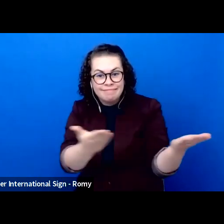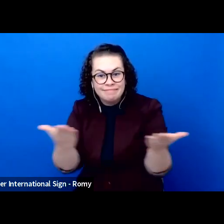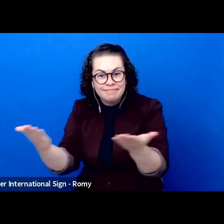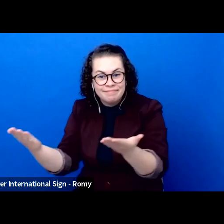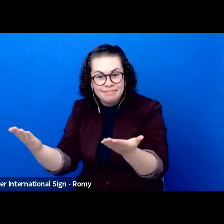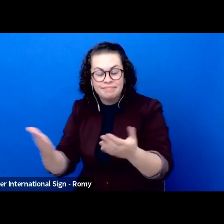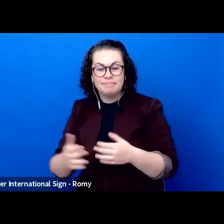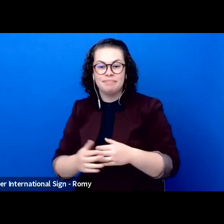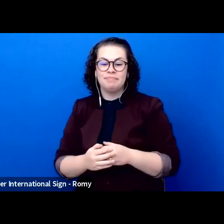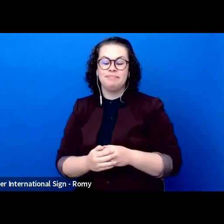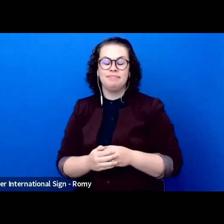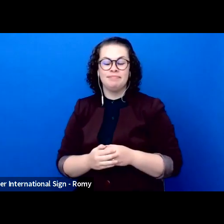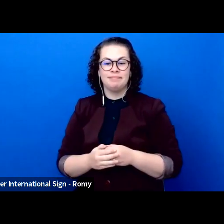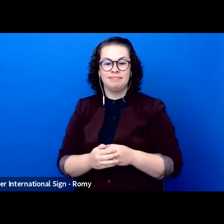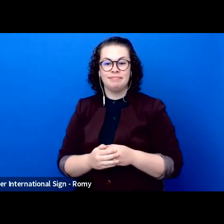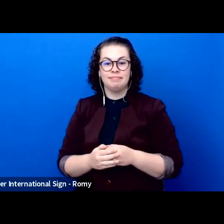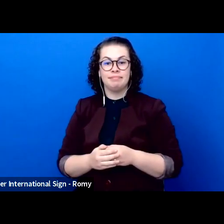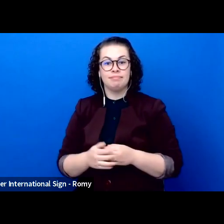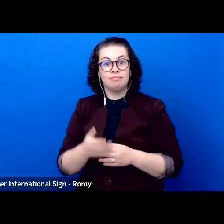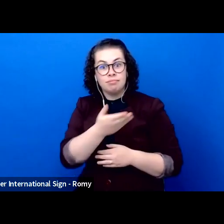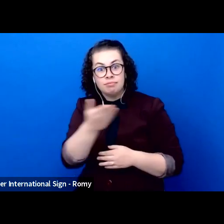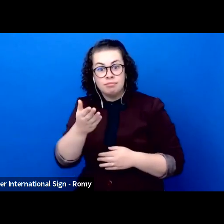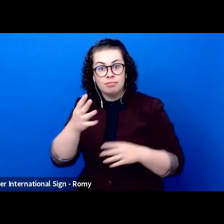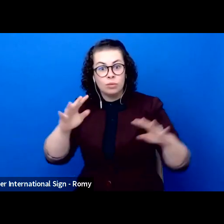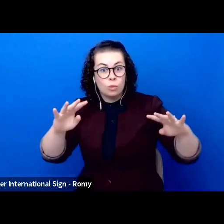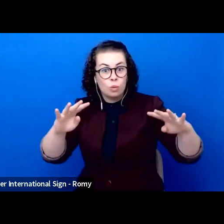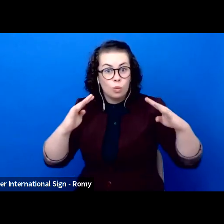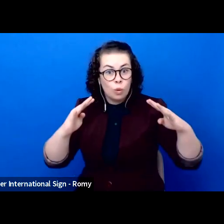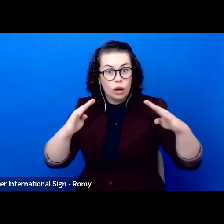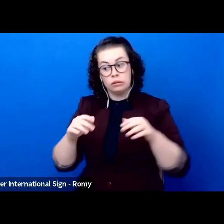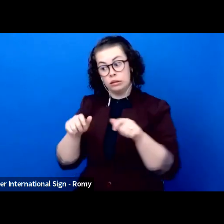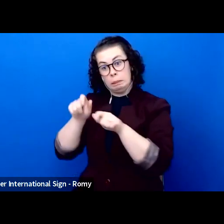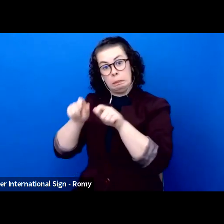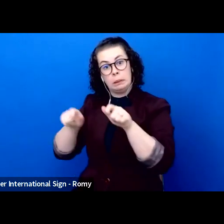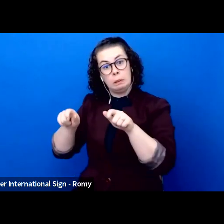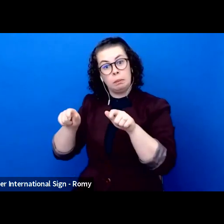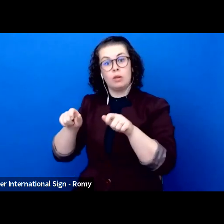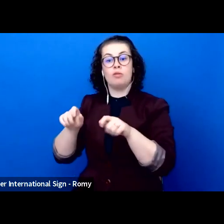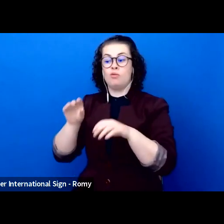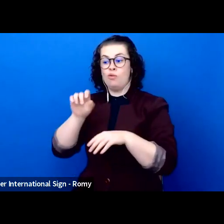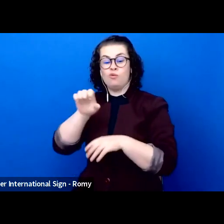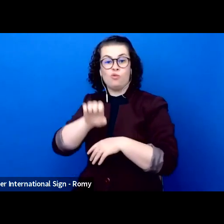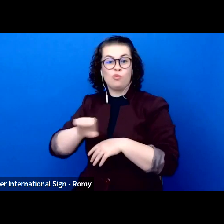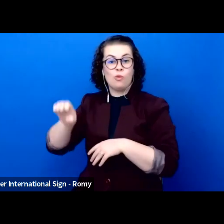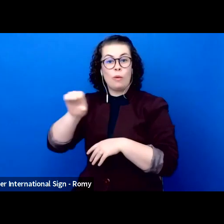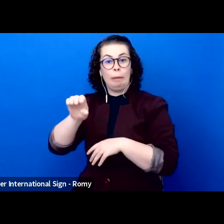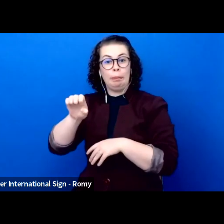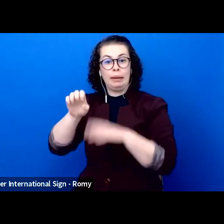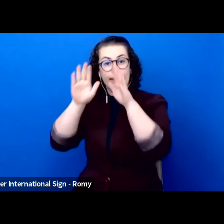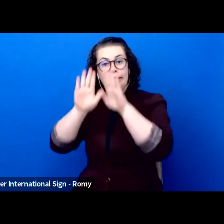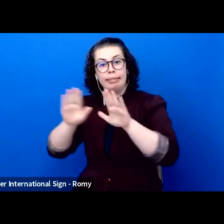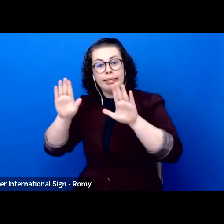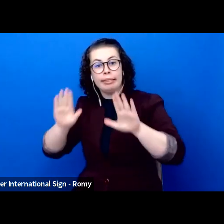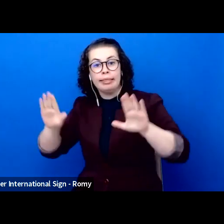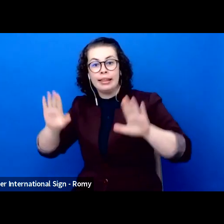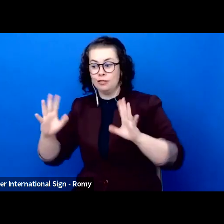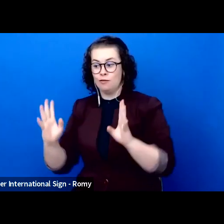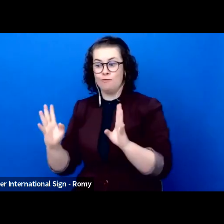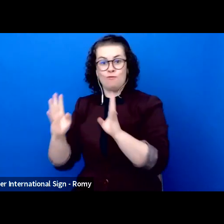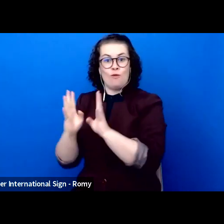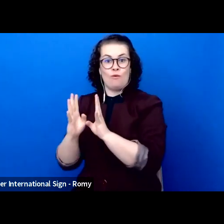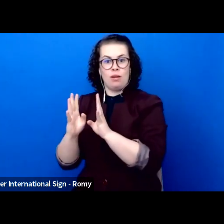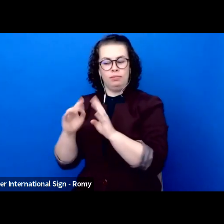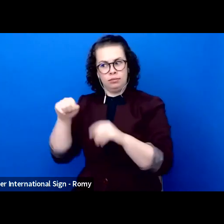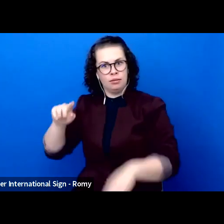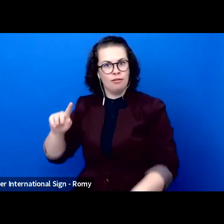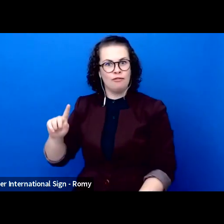Dear guests and participants of the European Theater Forum. As the local host of the first European Theater Forum,